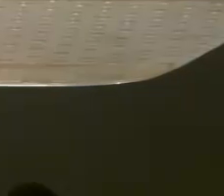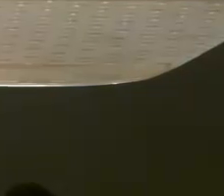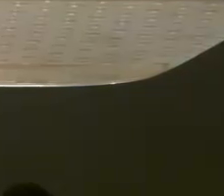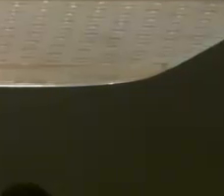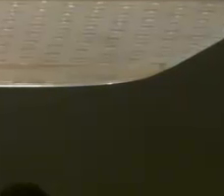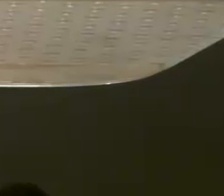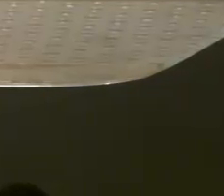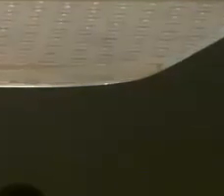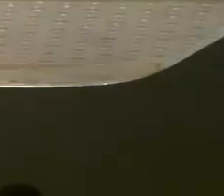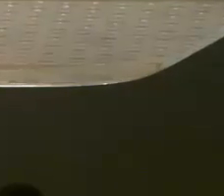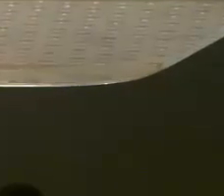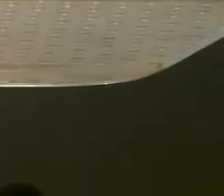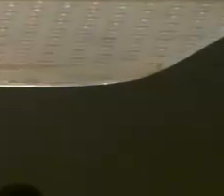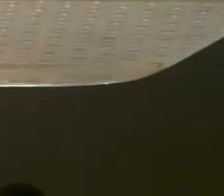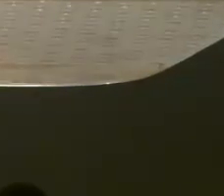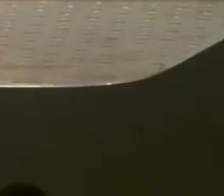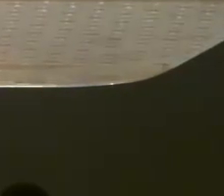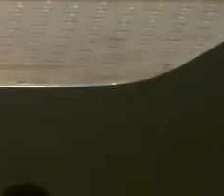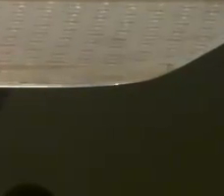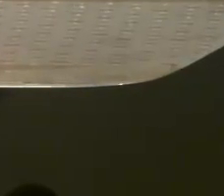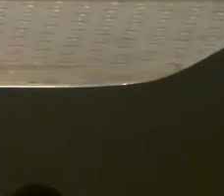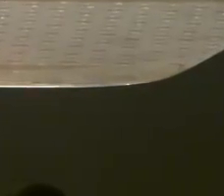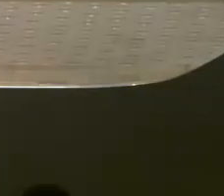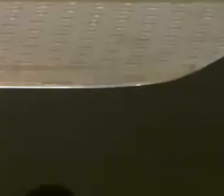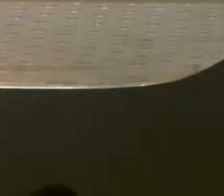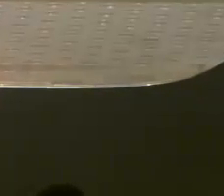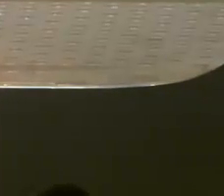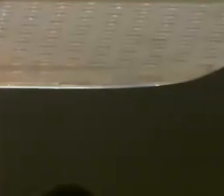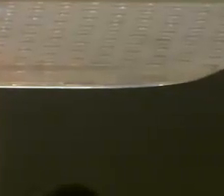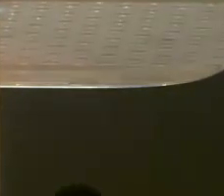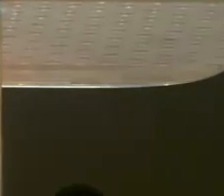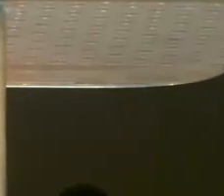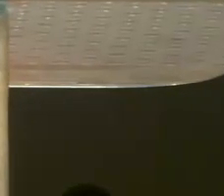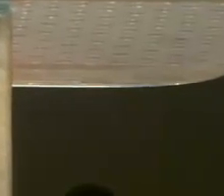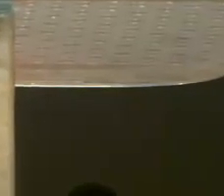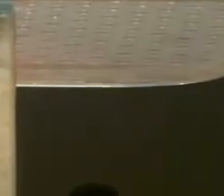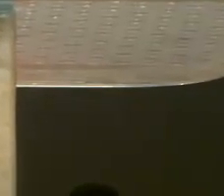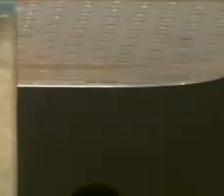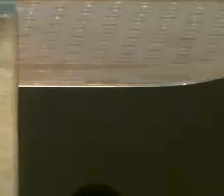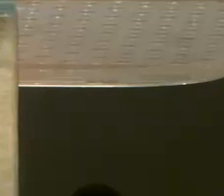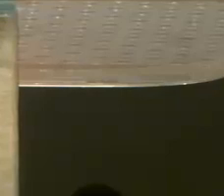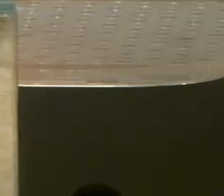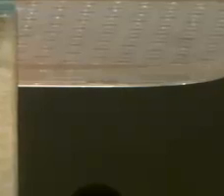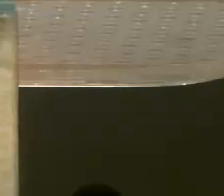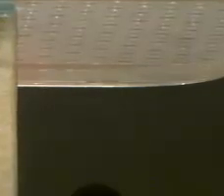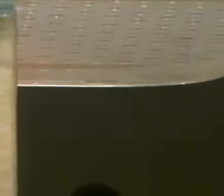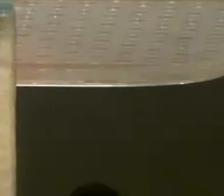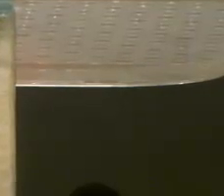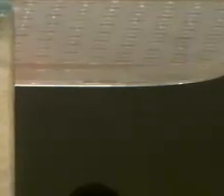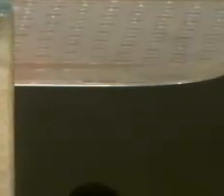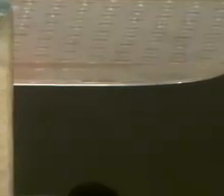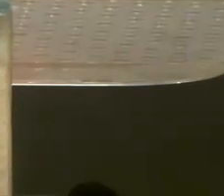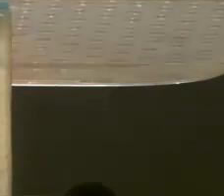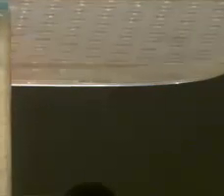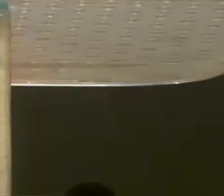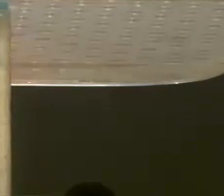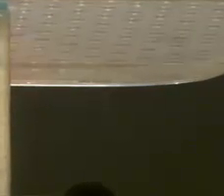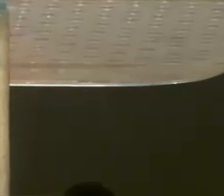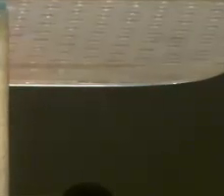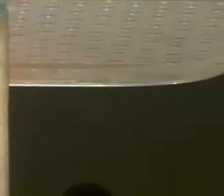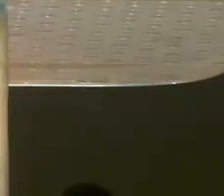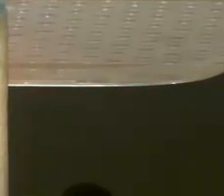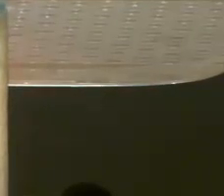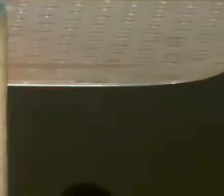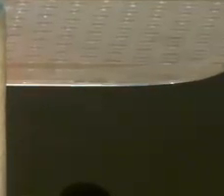Christ even we who are believed in Jesus Christ that we might be justified